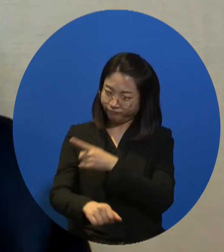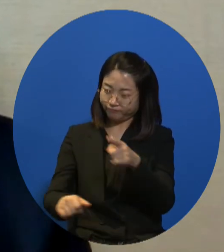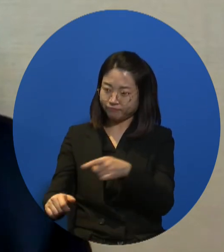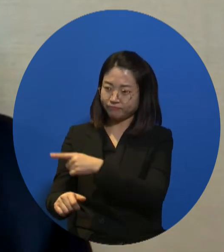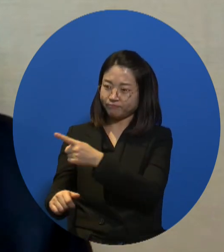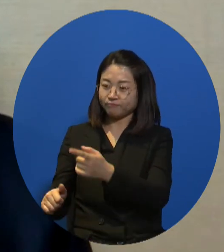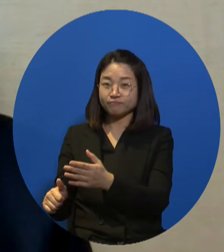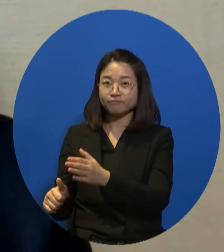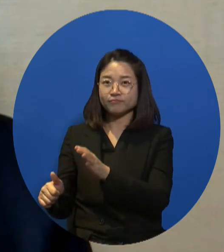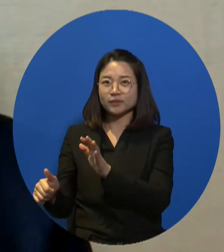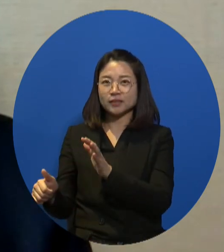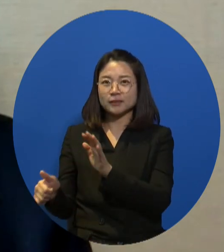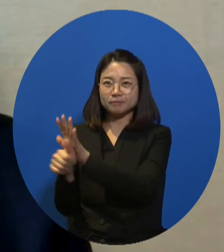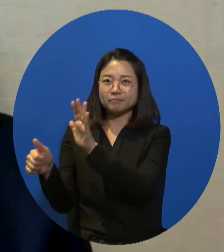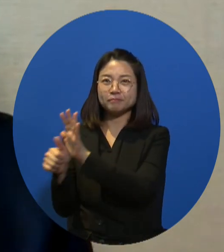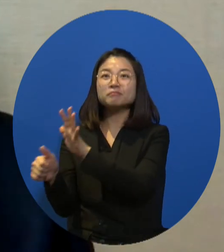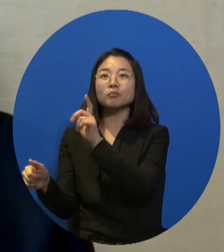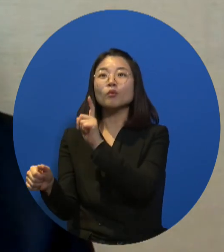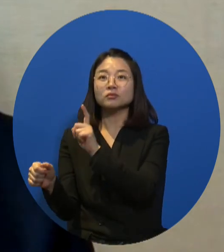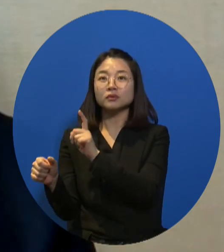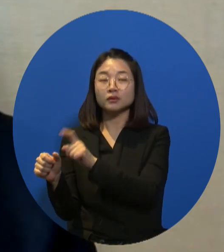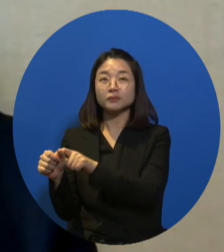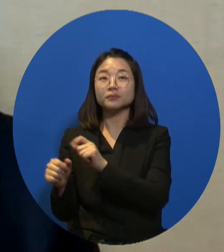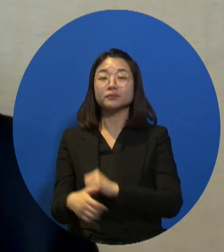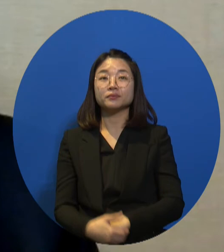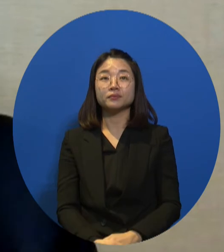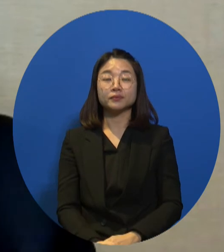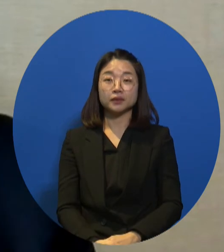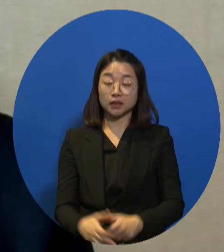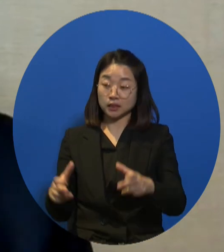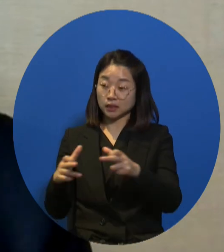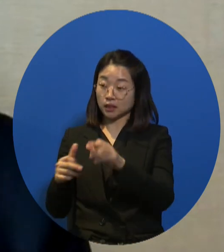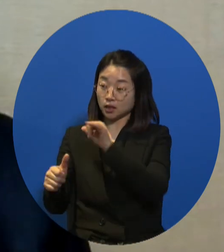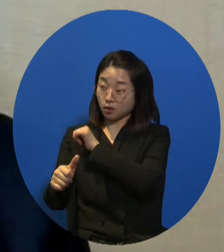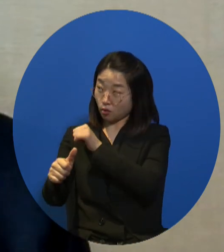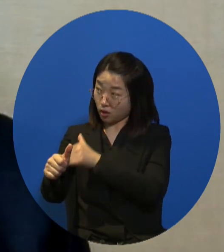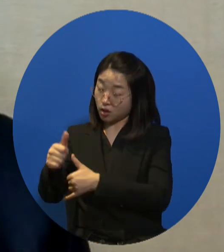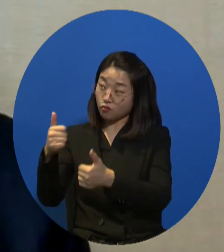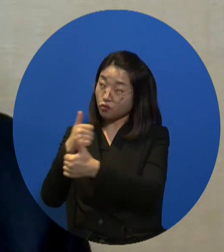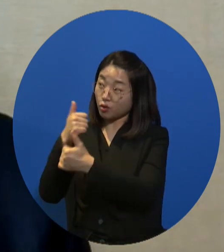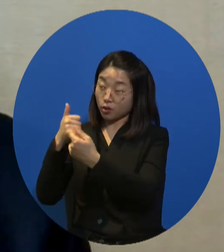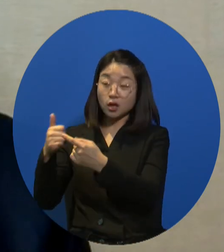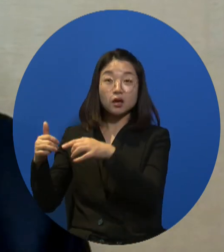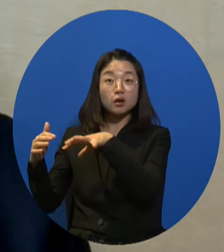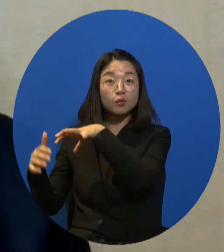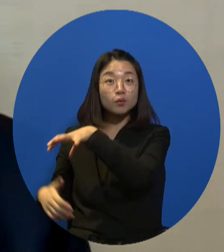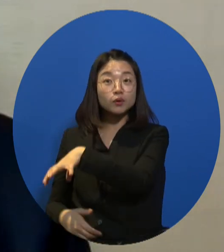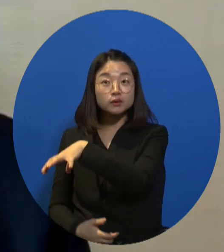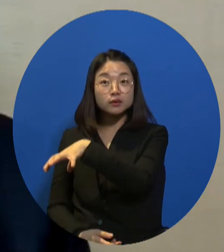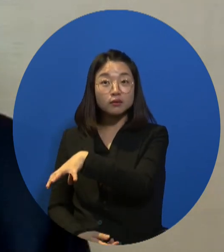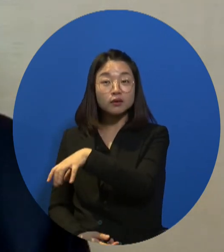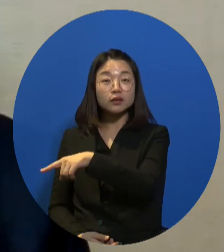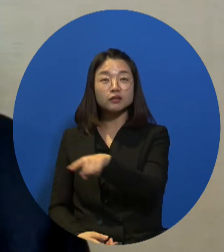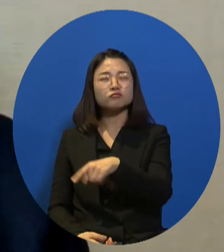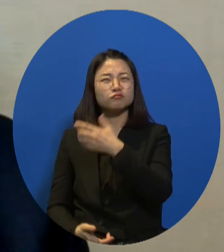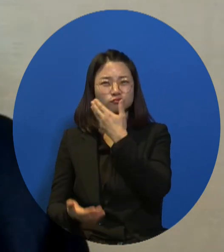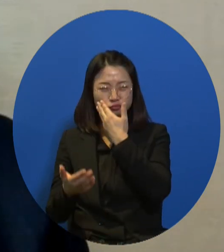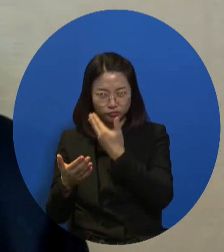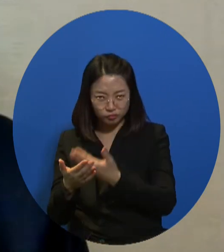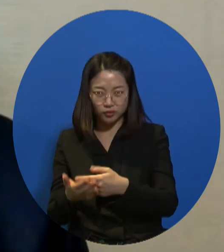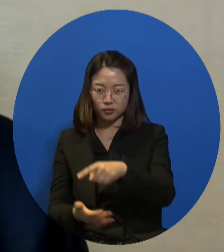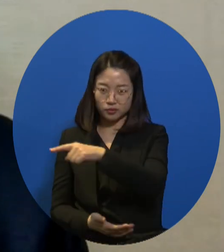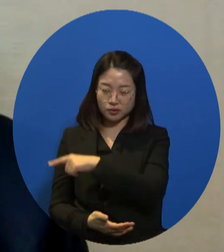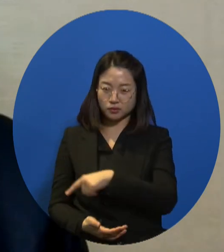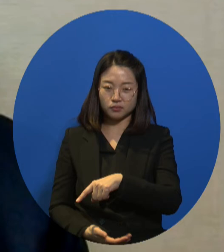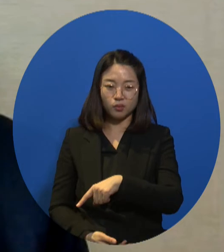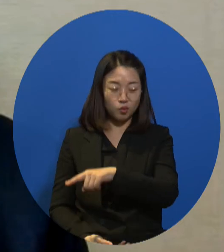the committee to enforce the protection of the rights of disabled persons and compliance with the convention.